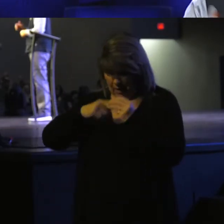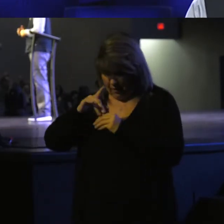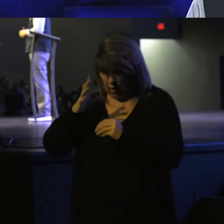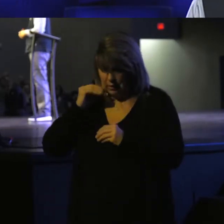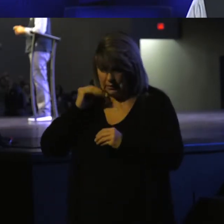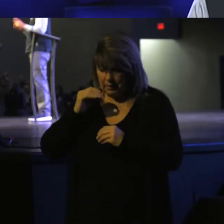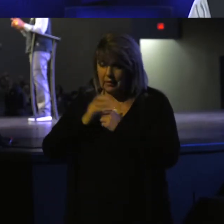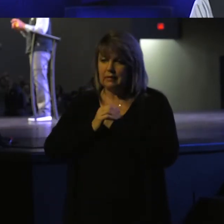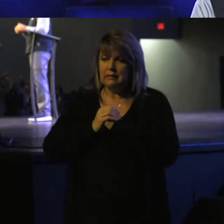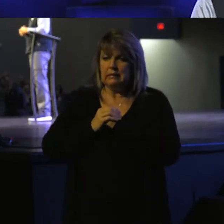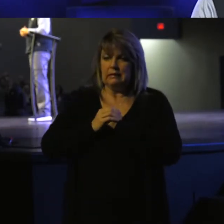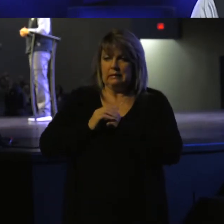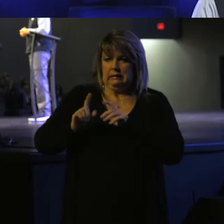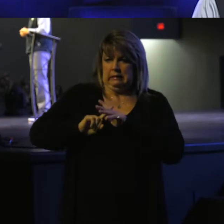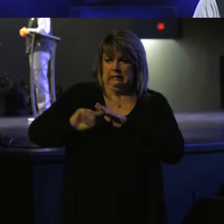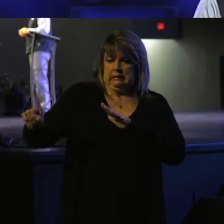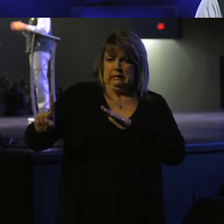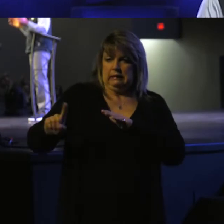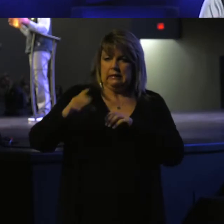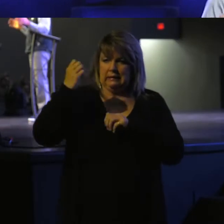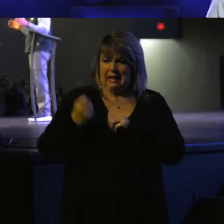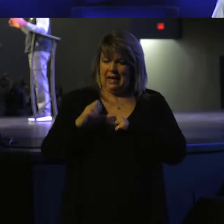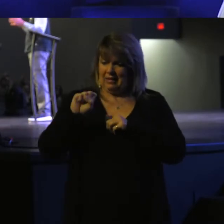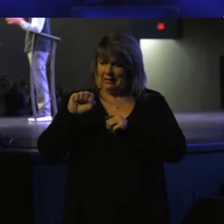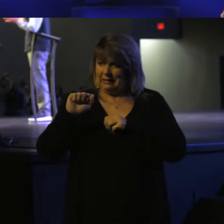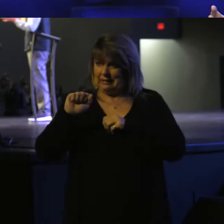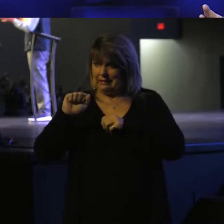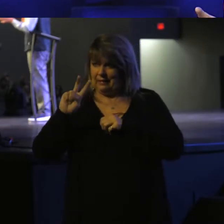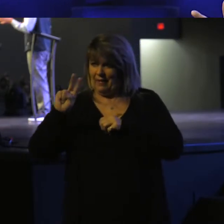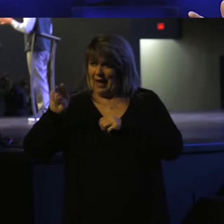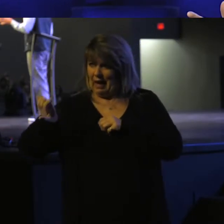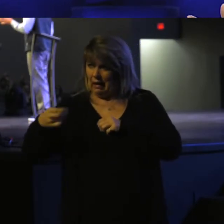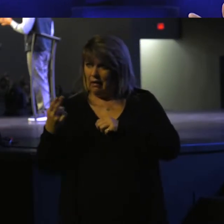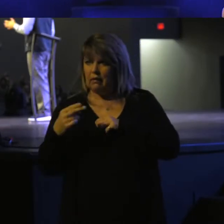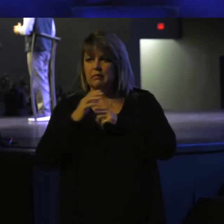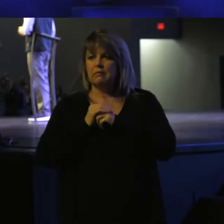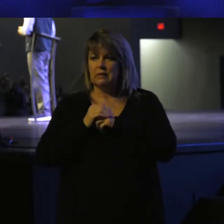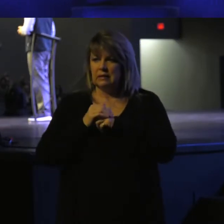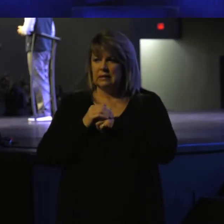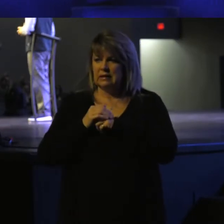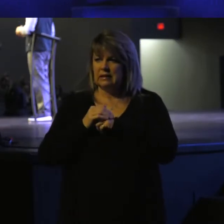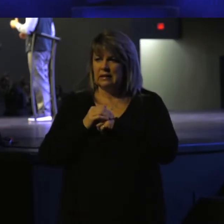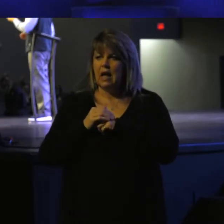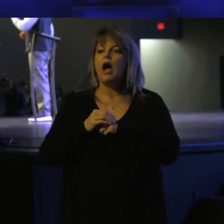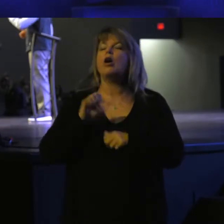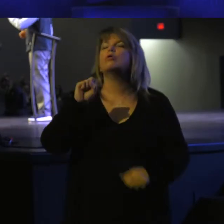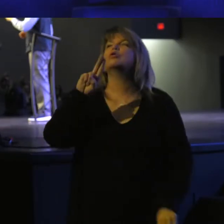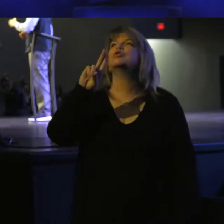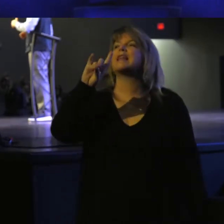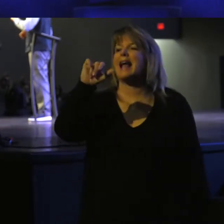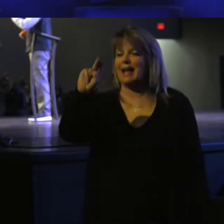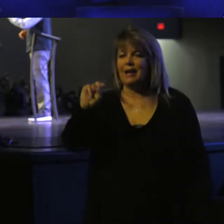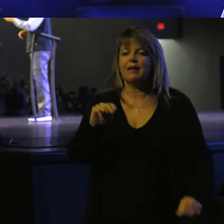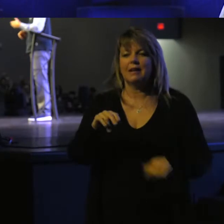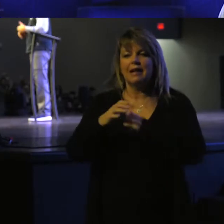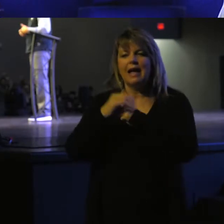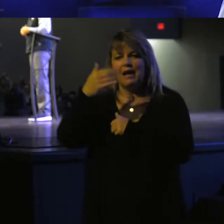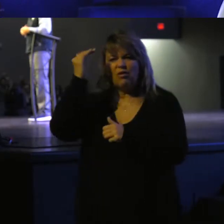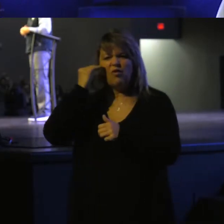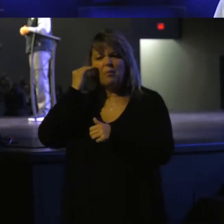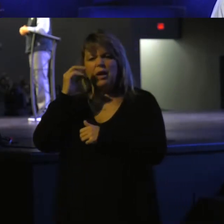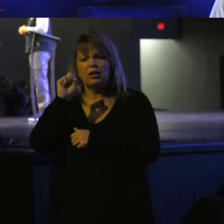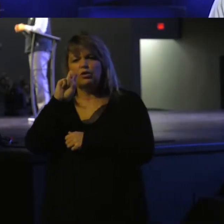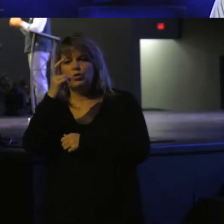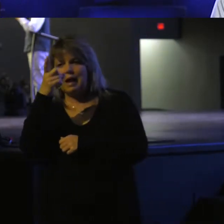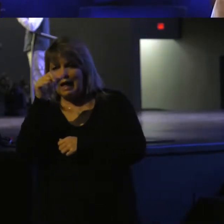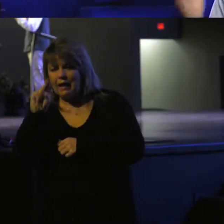made it out of South Sudan on foot without parents. If you're familiar with the conditions in South Sudan for years, war and